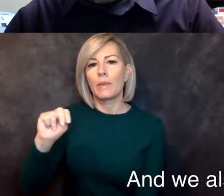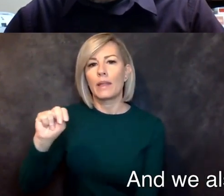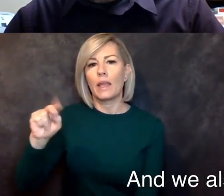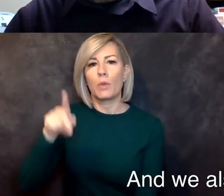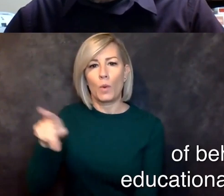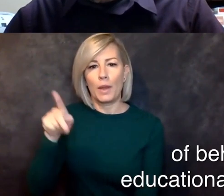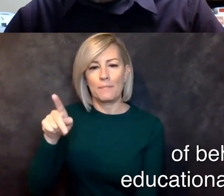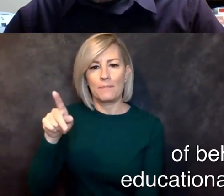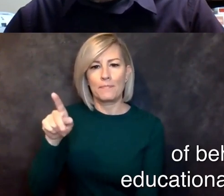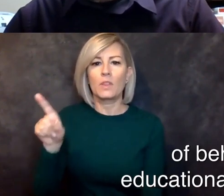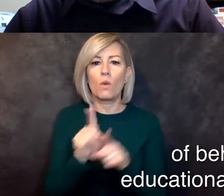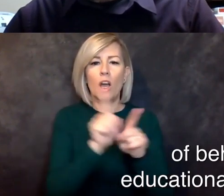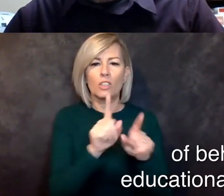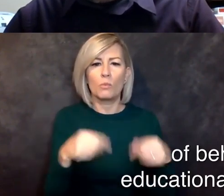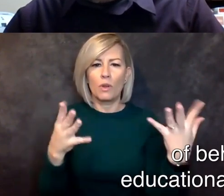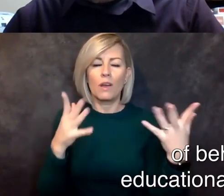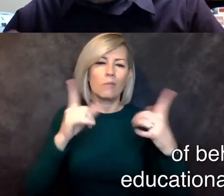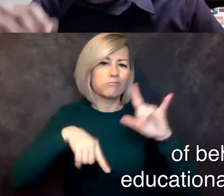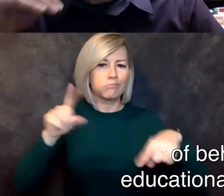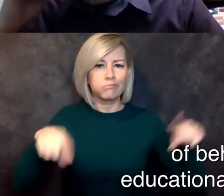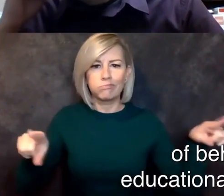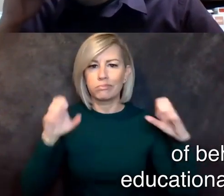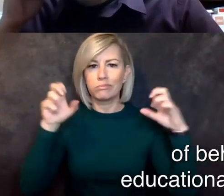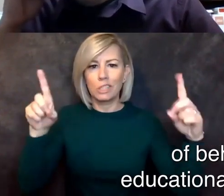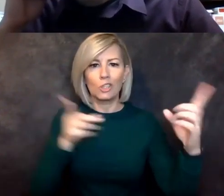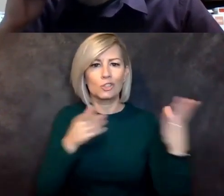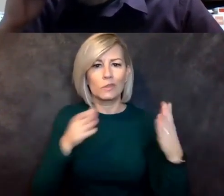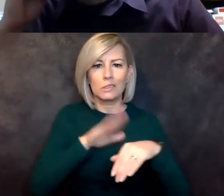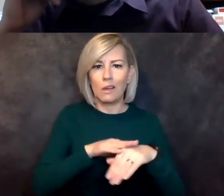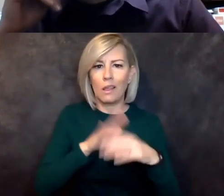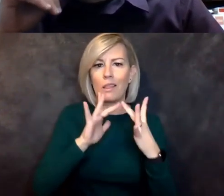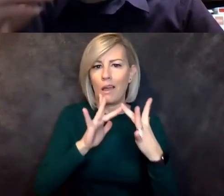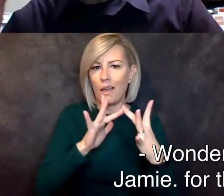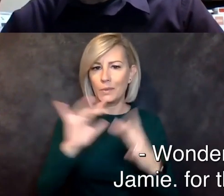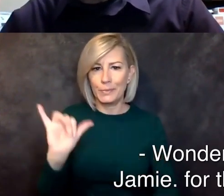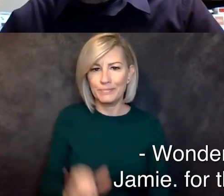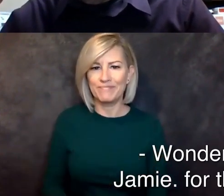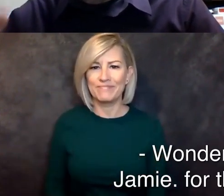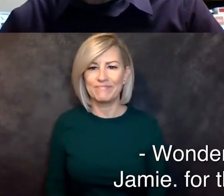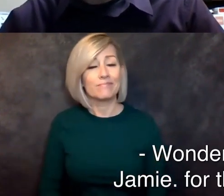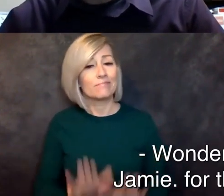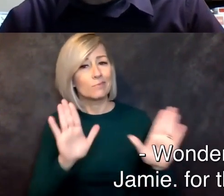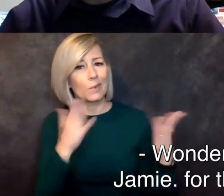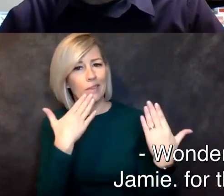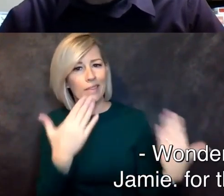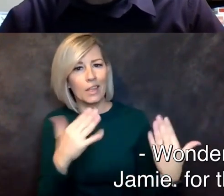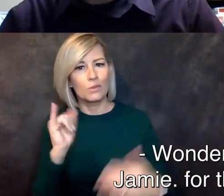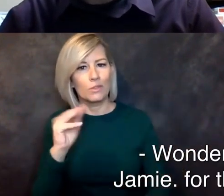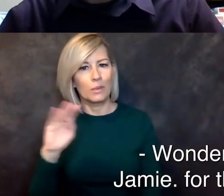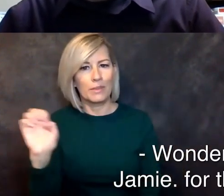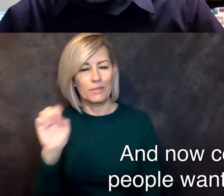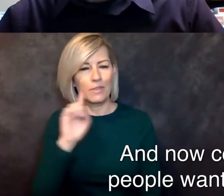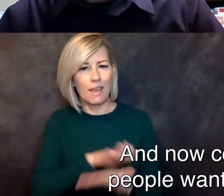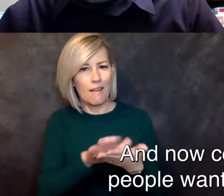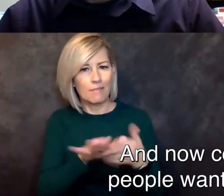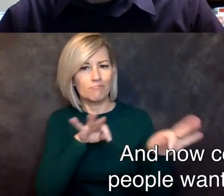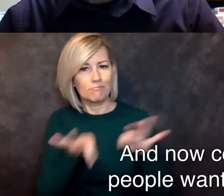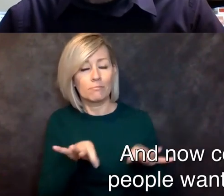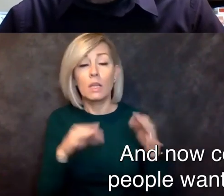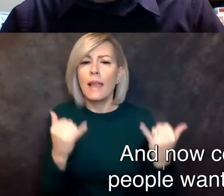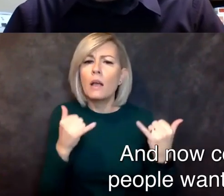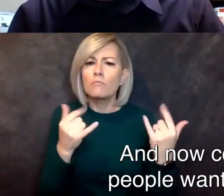offer a variety of behavioral and educational services online. Wonderful. Thank you, Jamie, for that nice overview. And now, could you